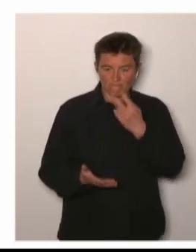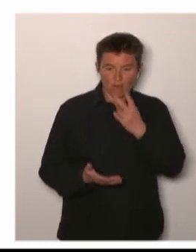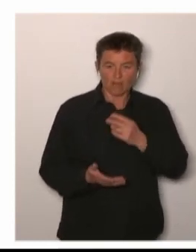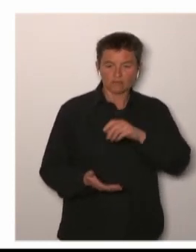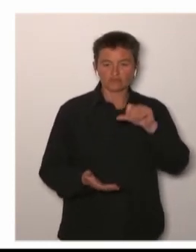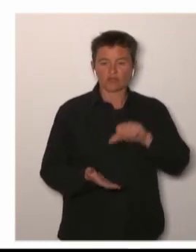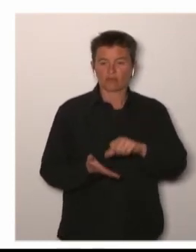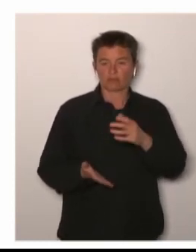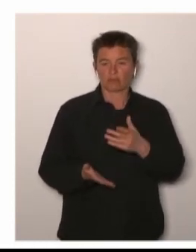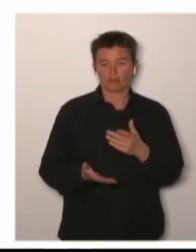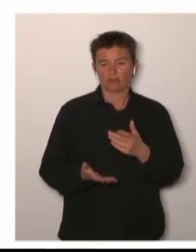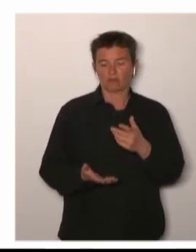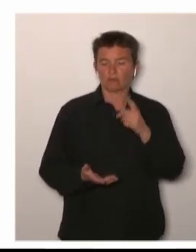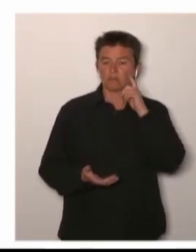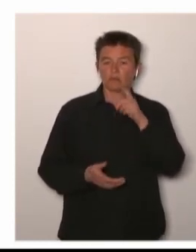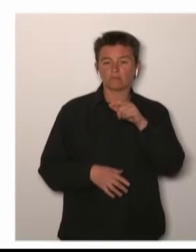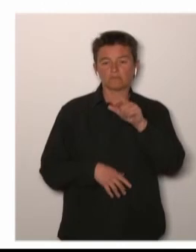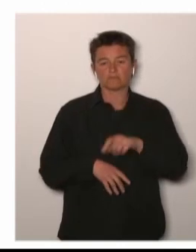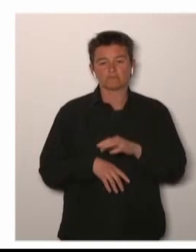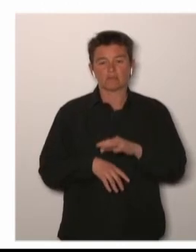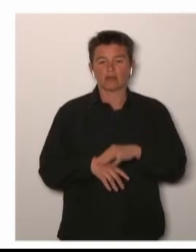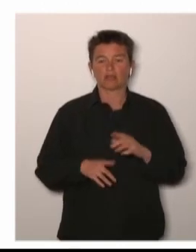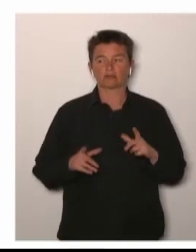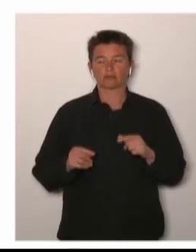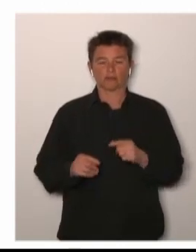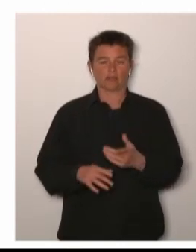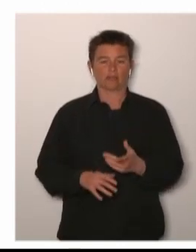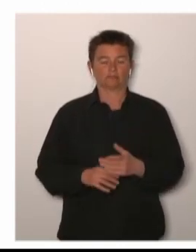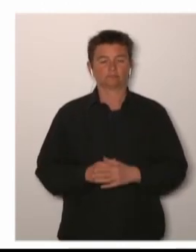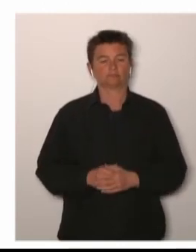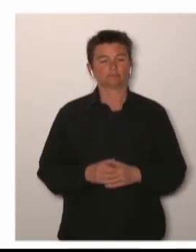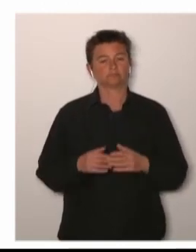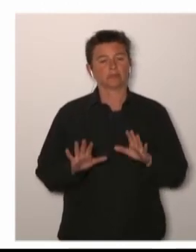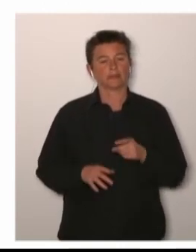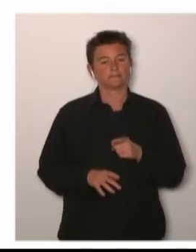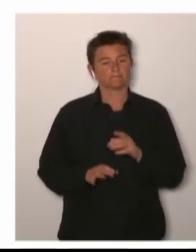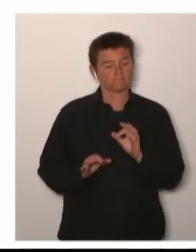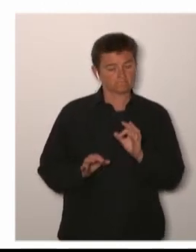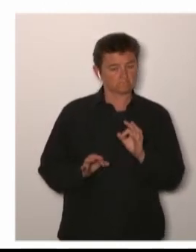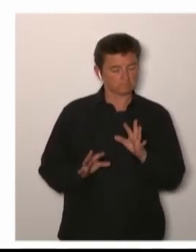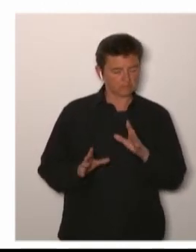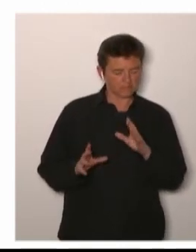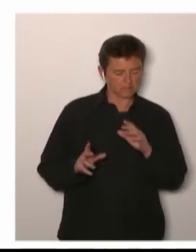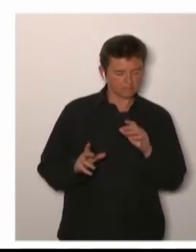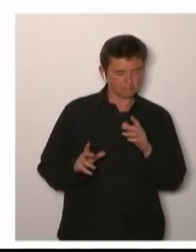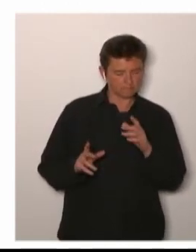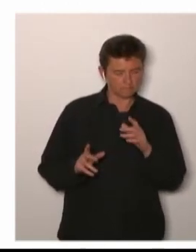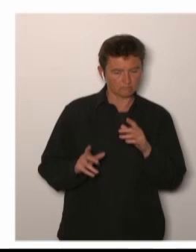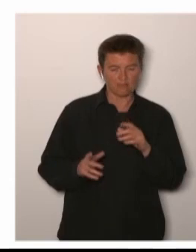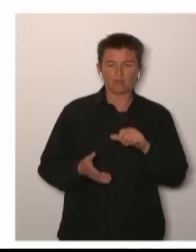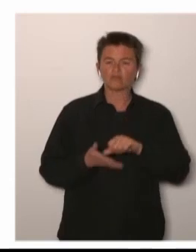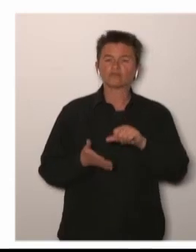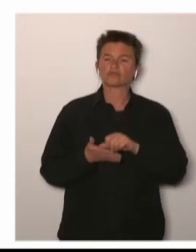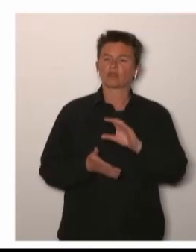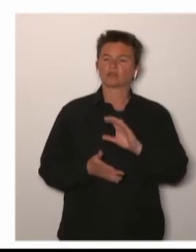Do we know what it will look like, this digital center? Do we have some